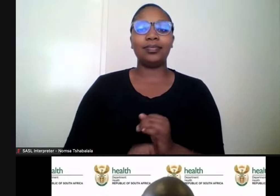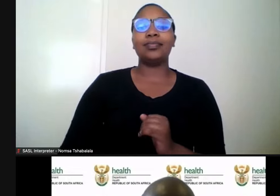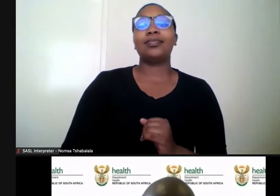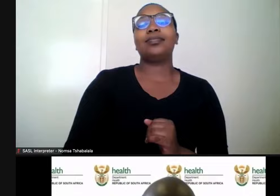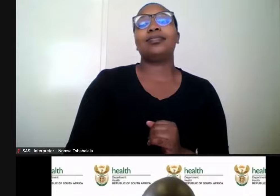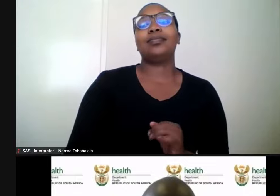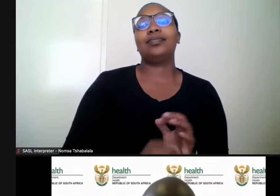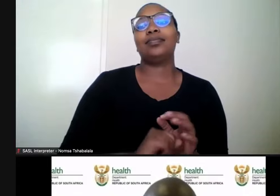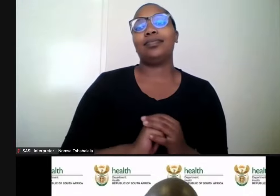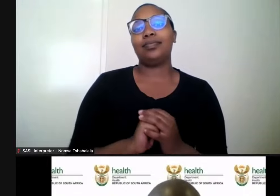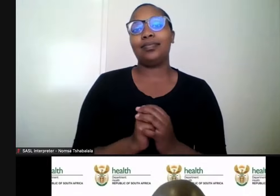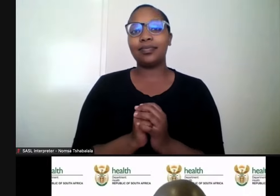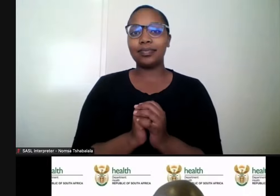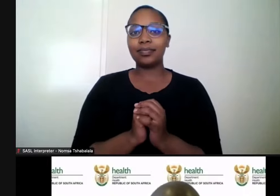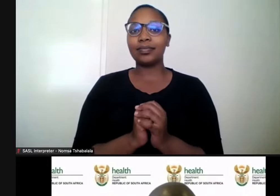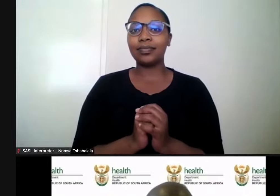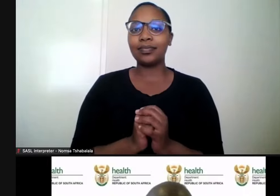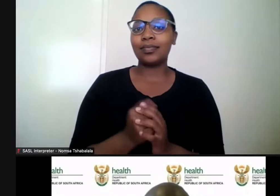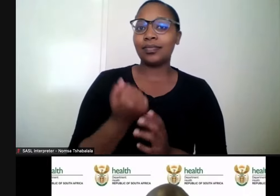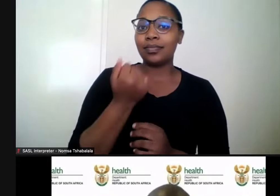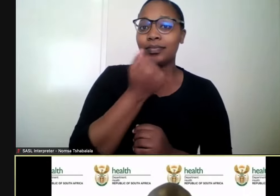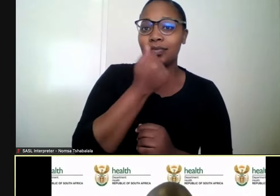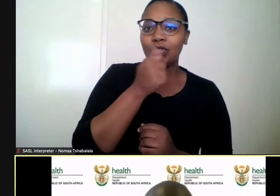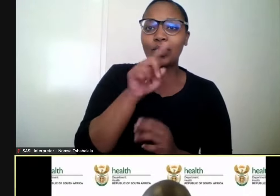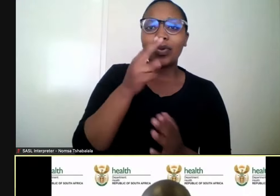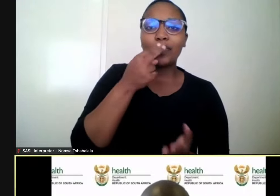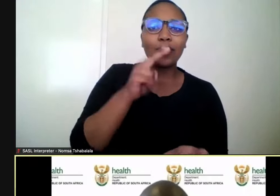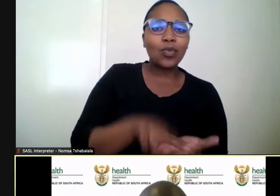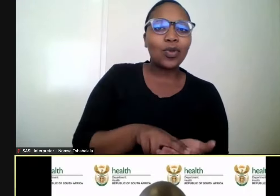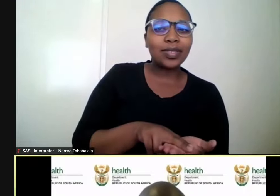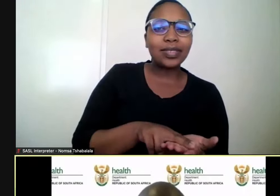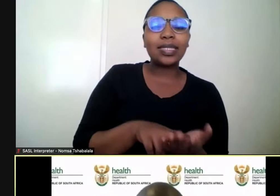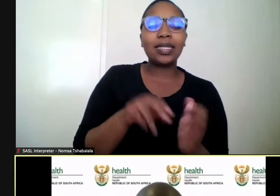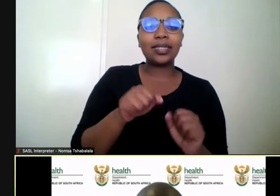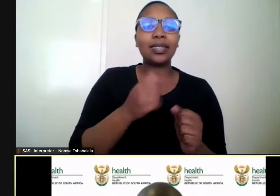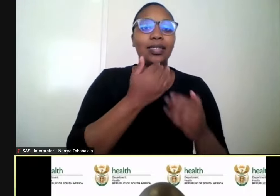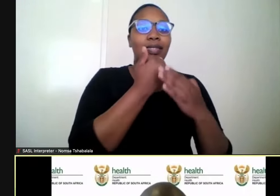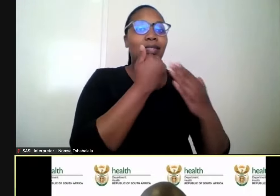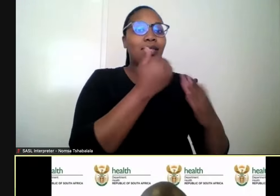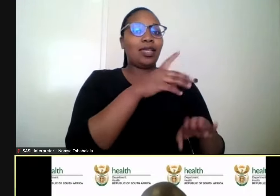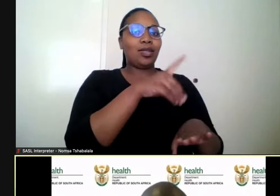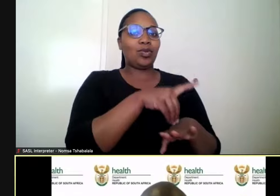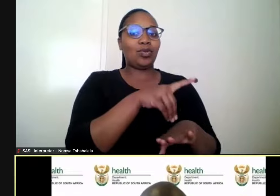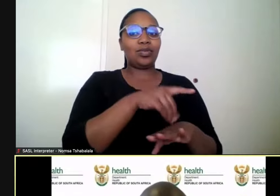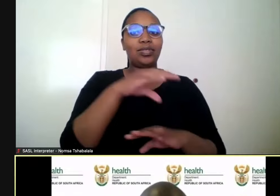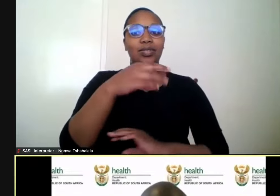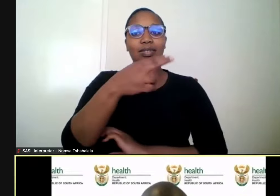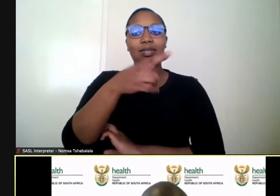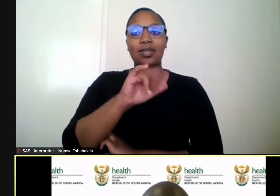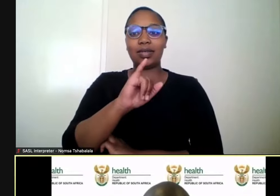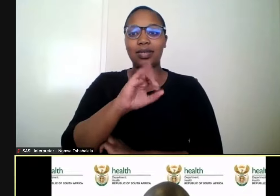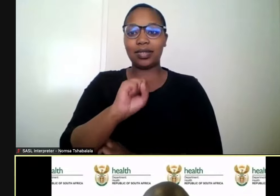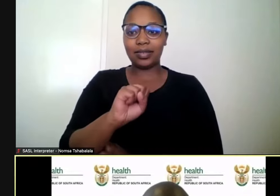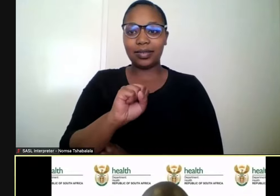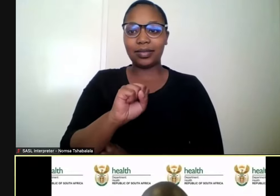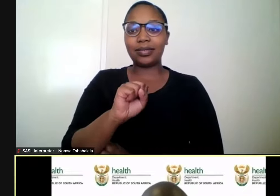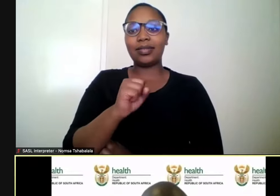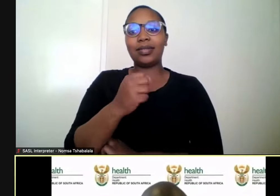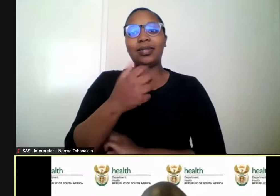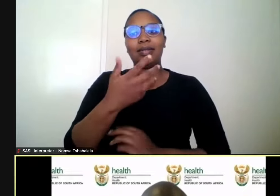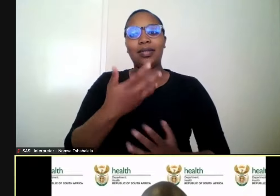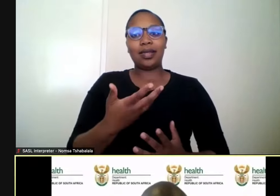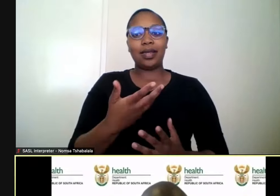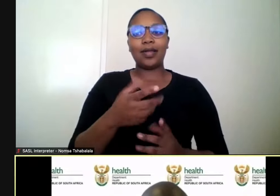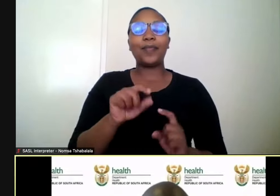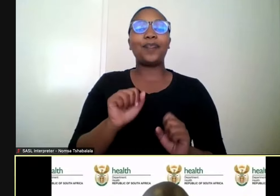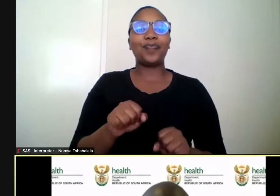Foster, you are muted. To Dr. Crisp and members of the panel, as the Minister has already indicated that there's another